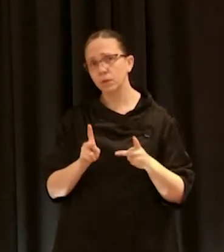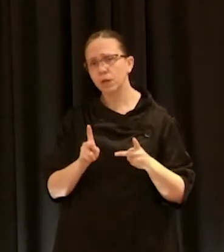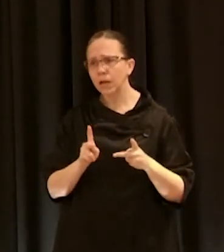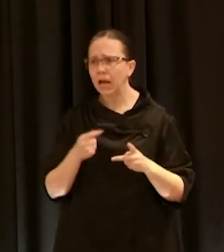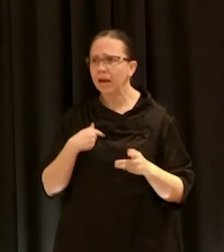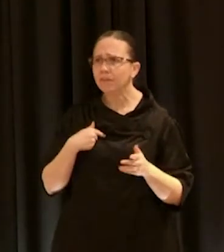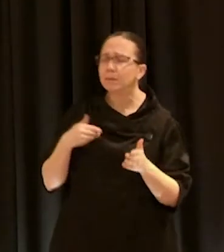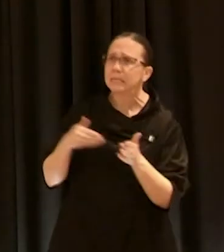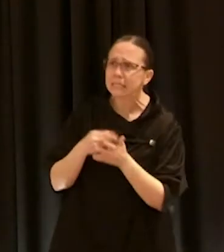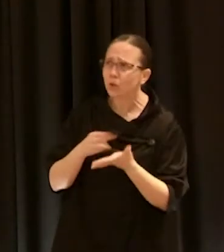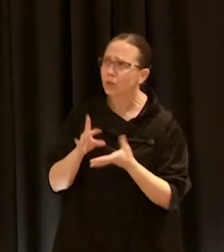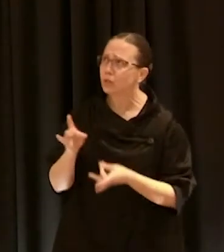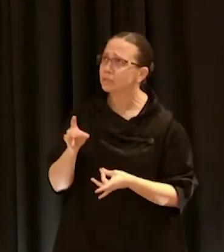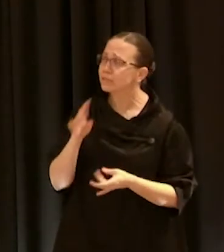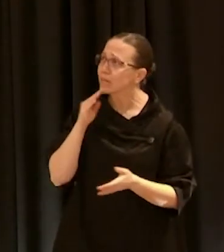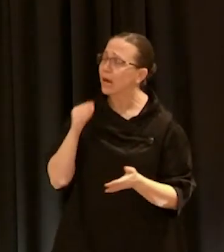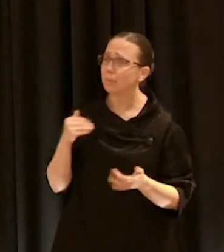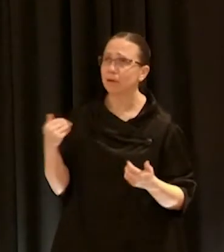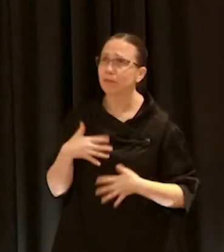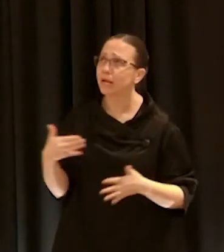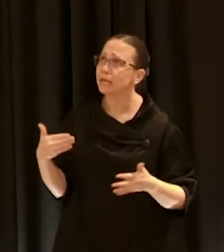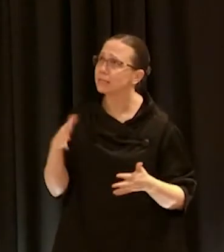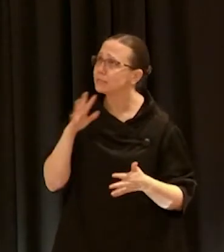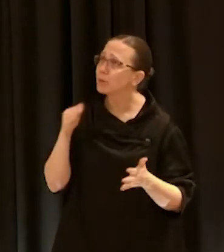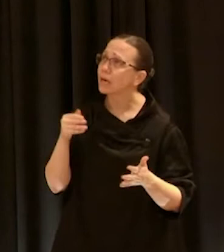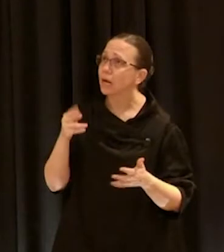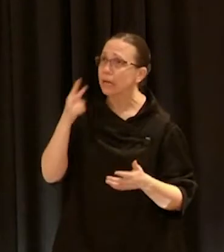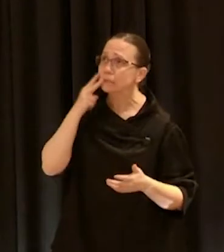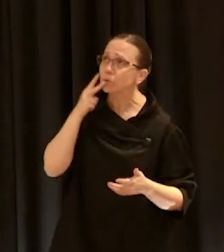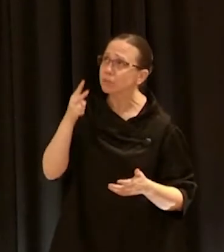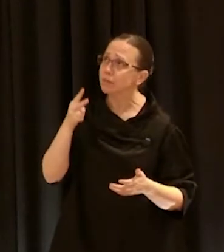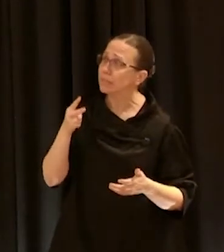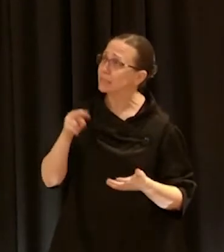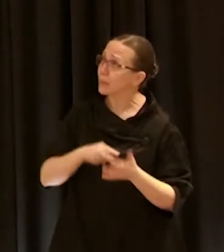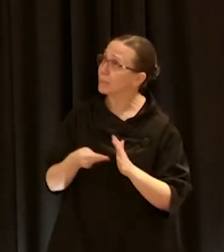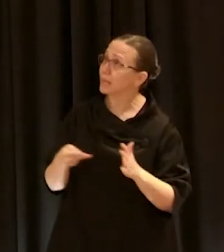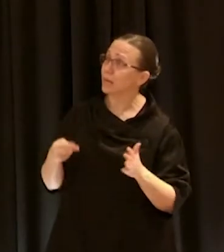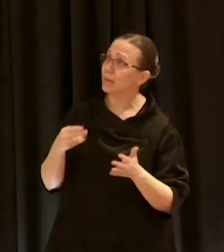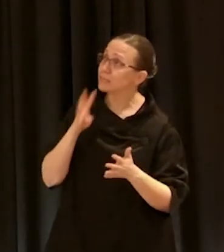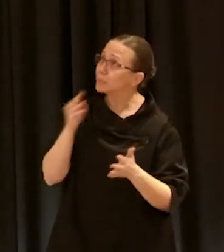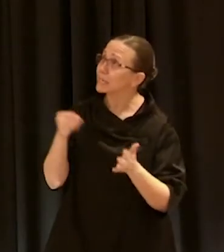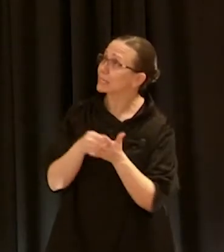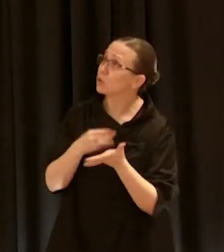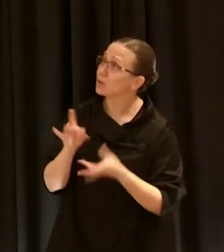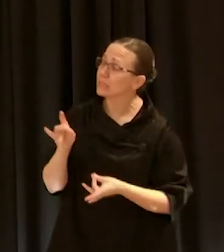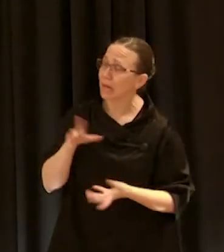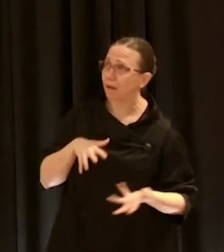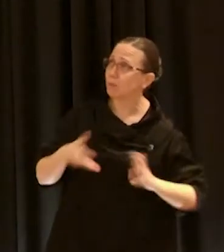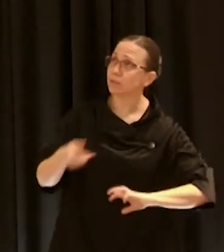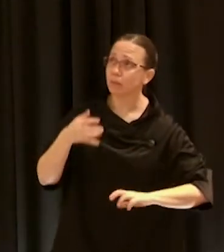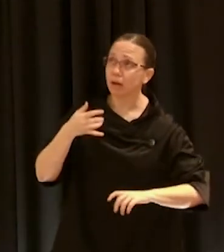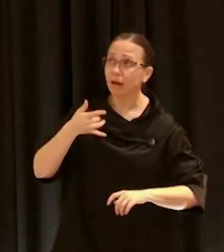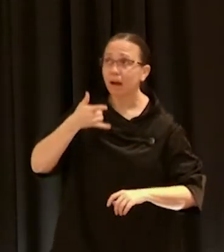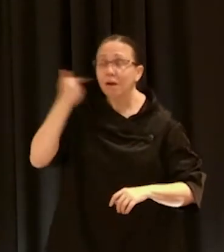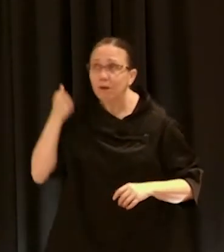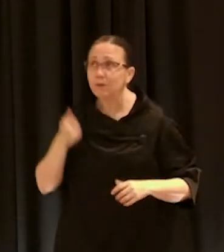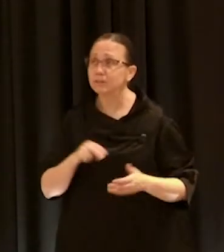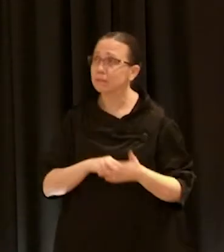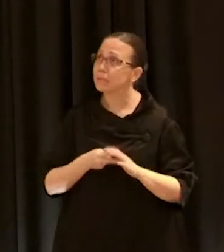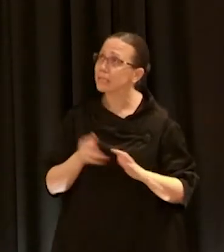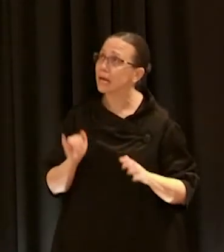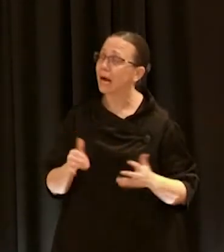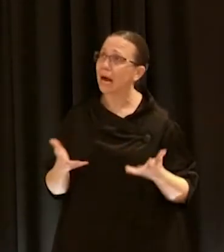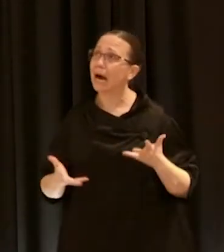I blasphemed the Holy Ghost? I'm afraid I smoked a cigarette. Did I blaspheme the Holy Ghost? I cussed. Did I blaspheme the Holy